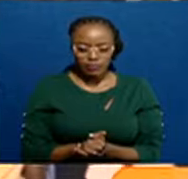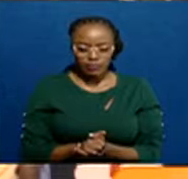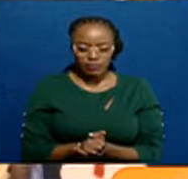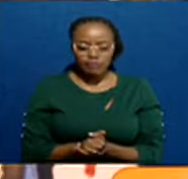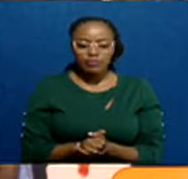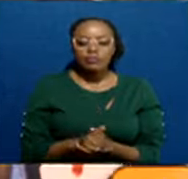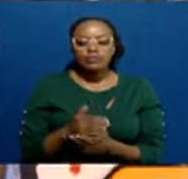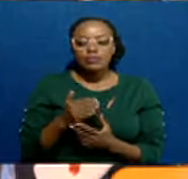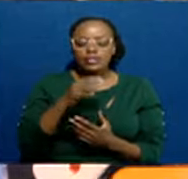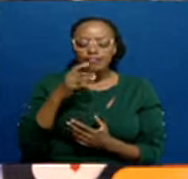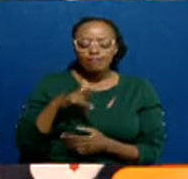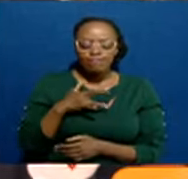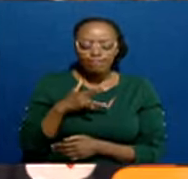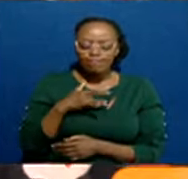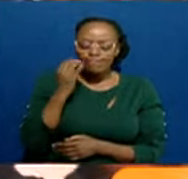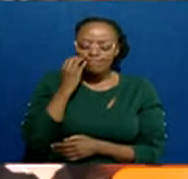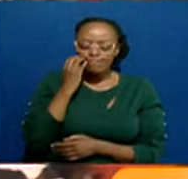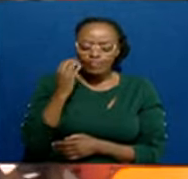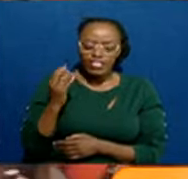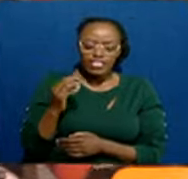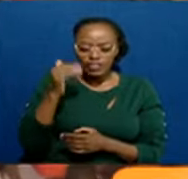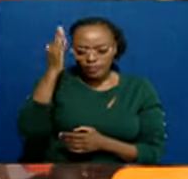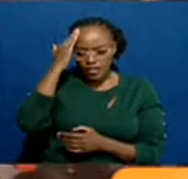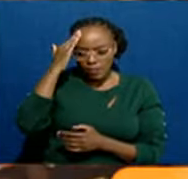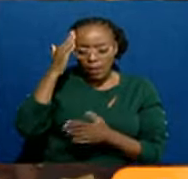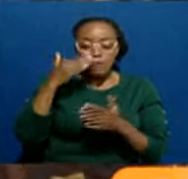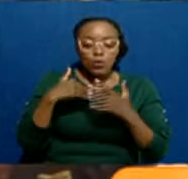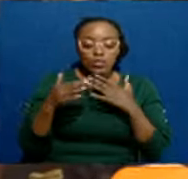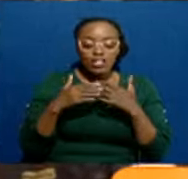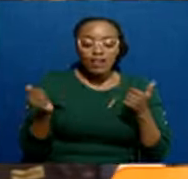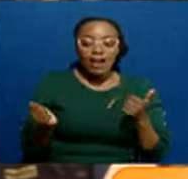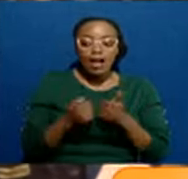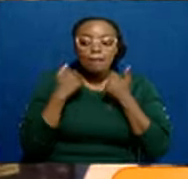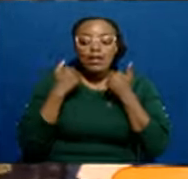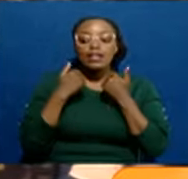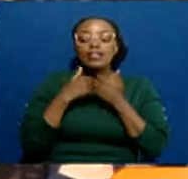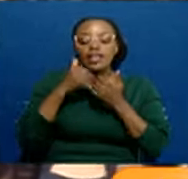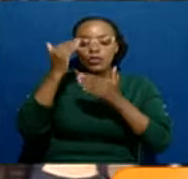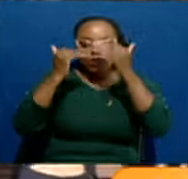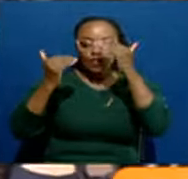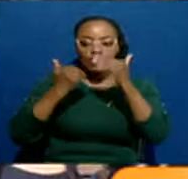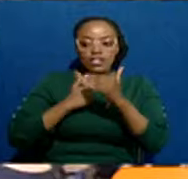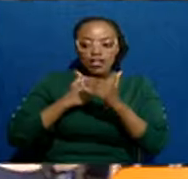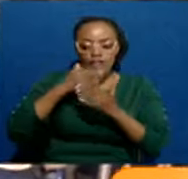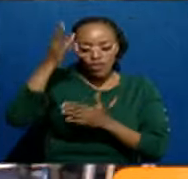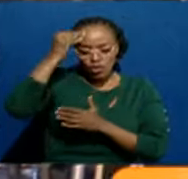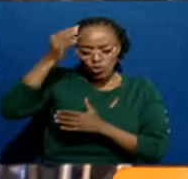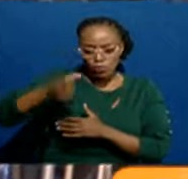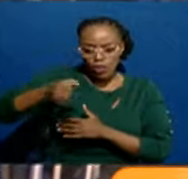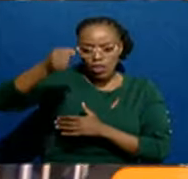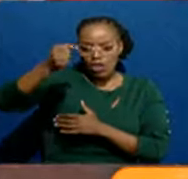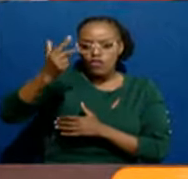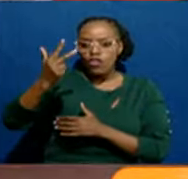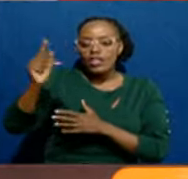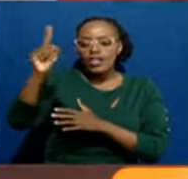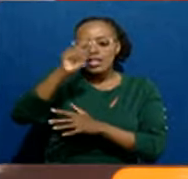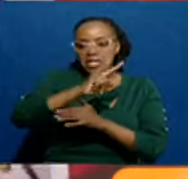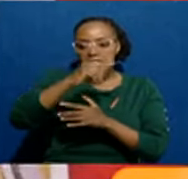United in grief, they reflected on the tragic event that forced the university to halt its academic activities for